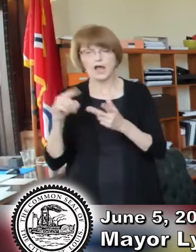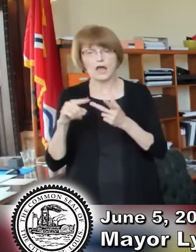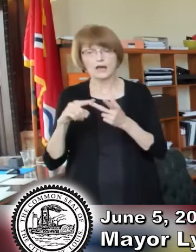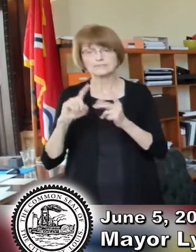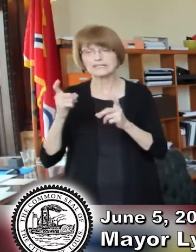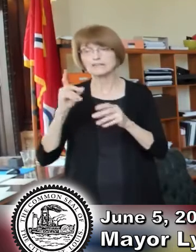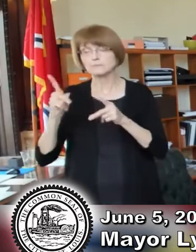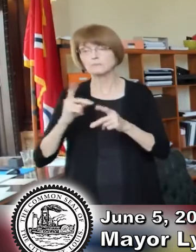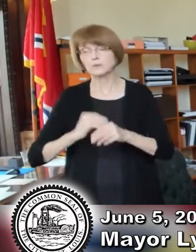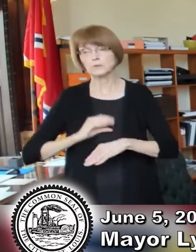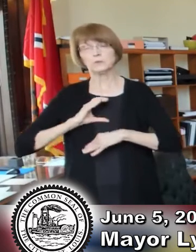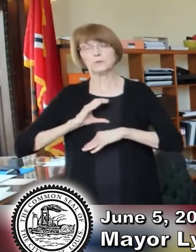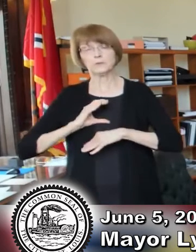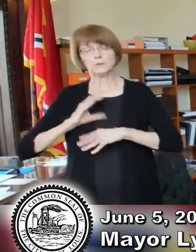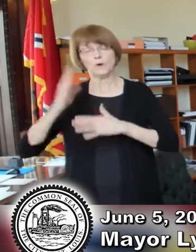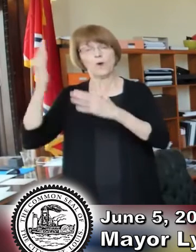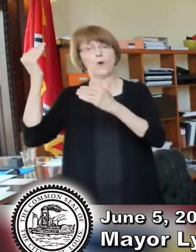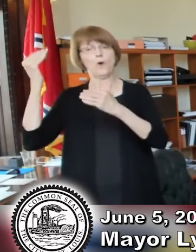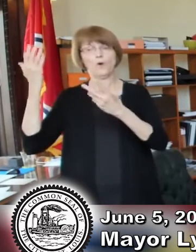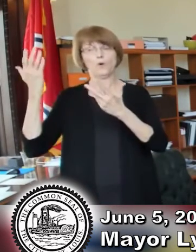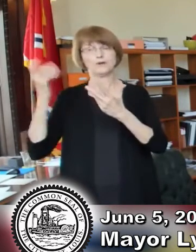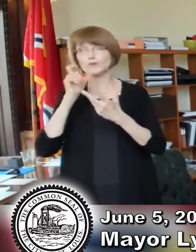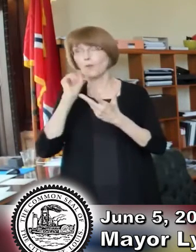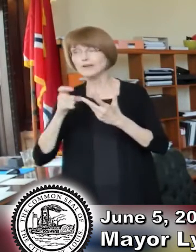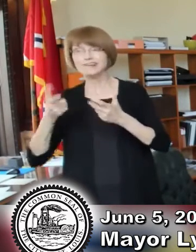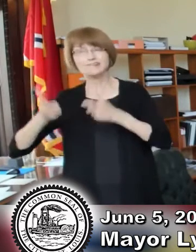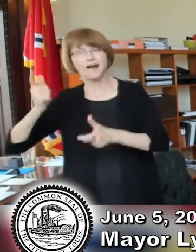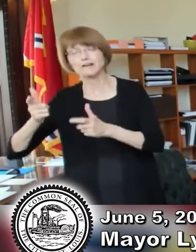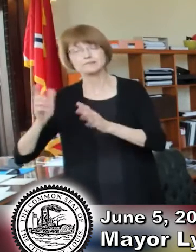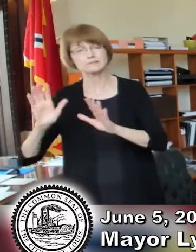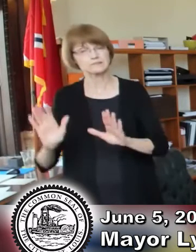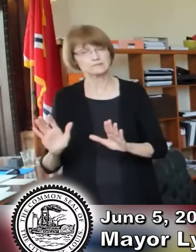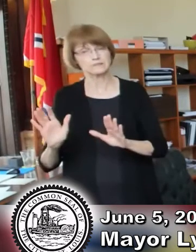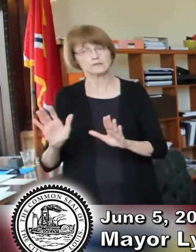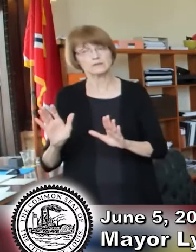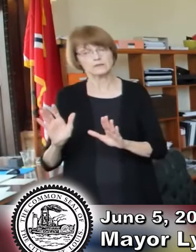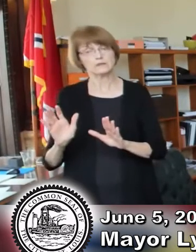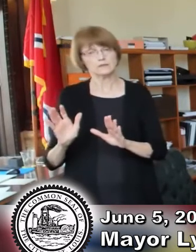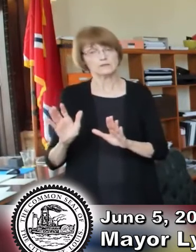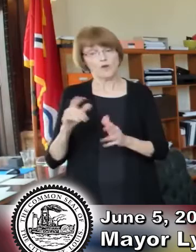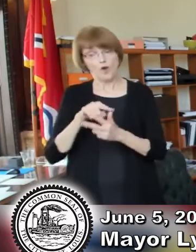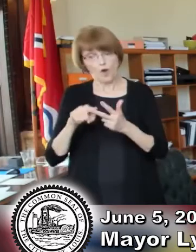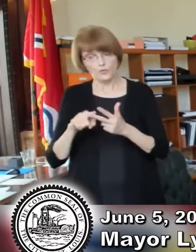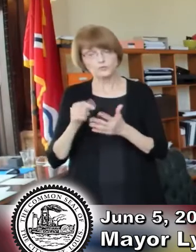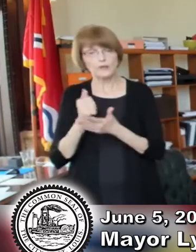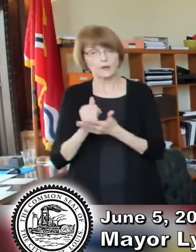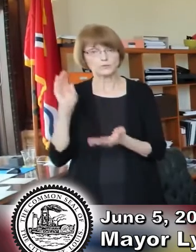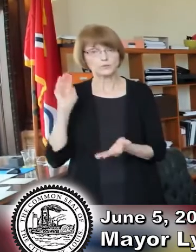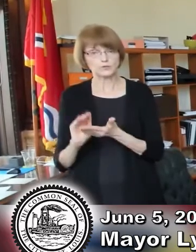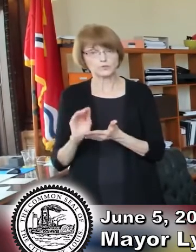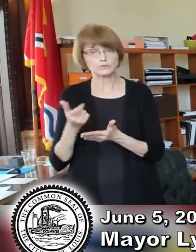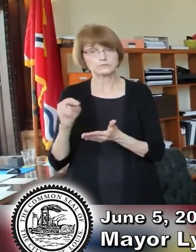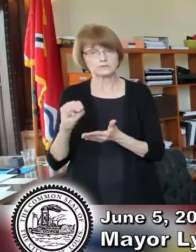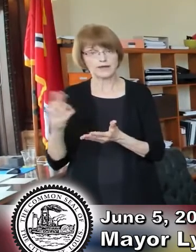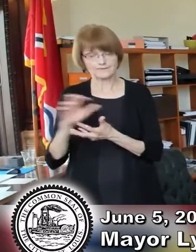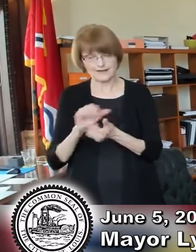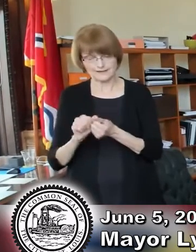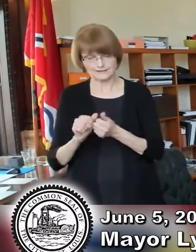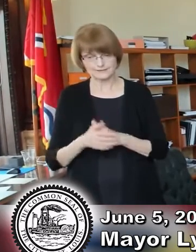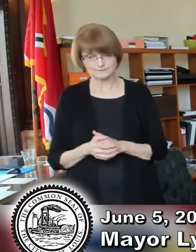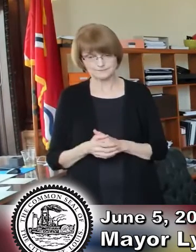categories of things that we believe would help to reduce gun violence. Back